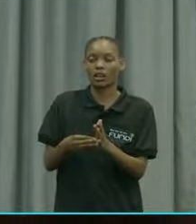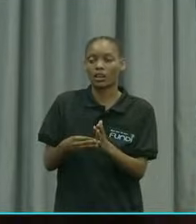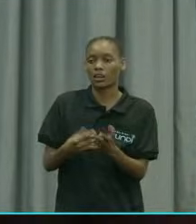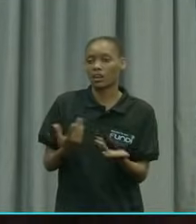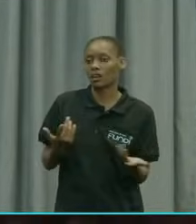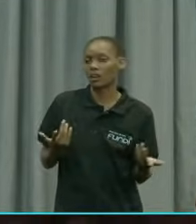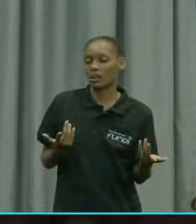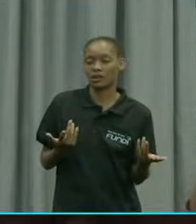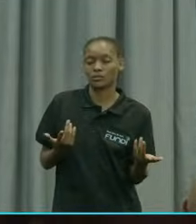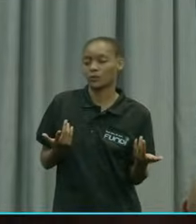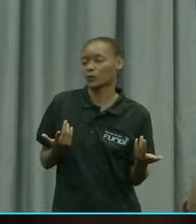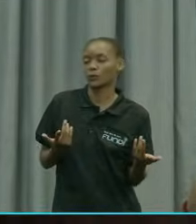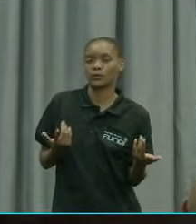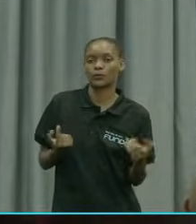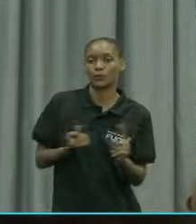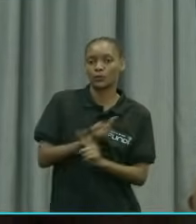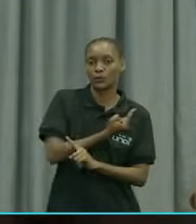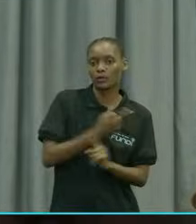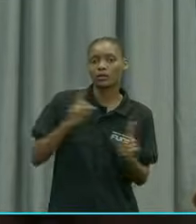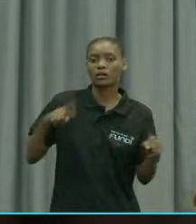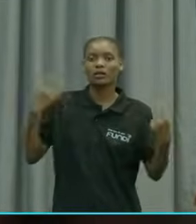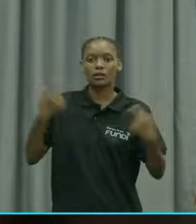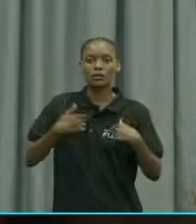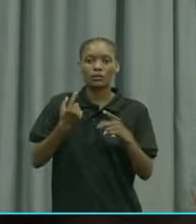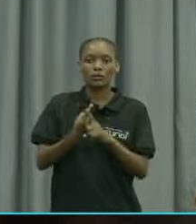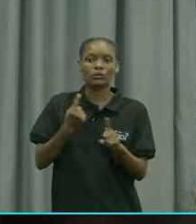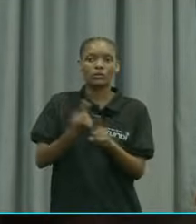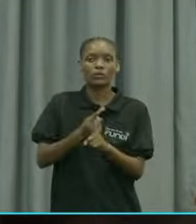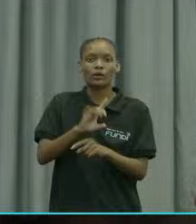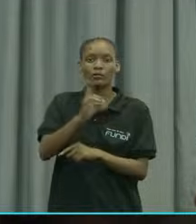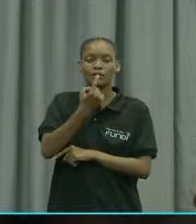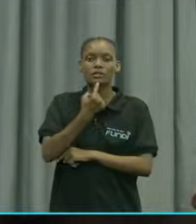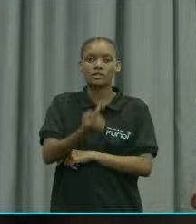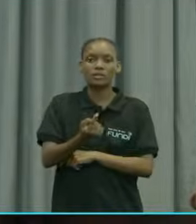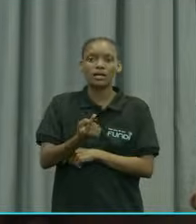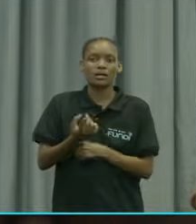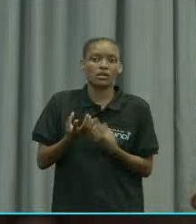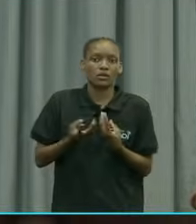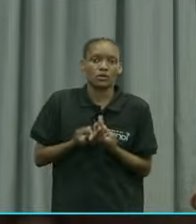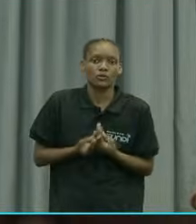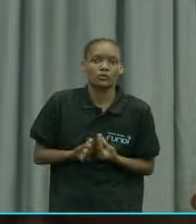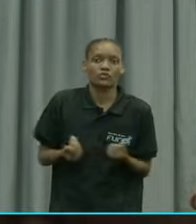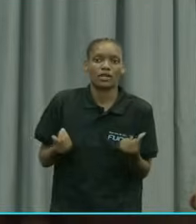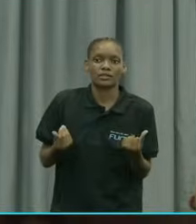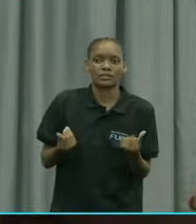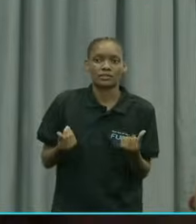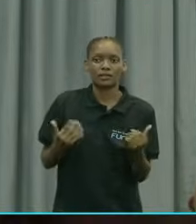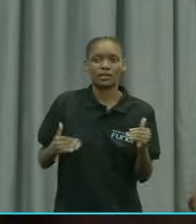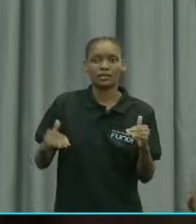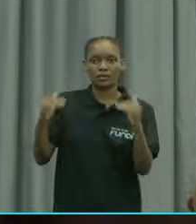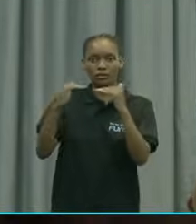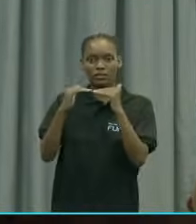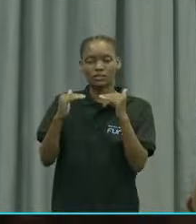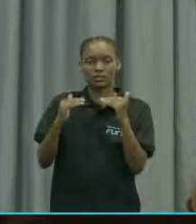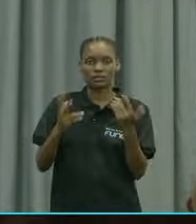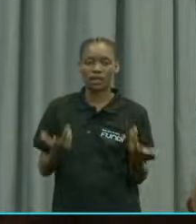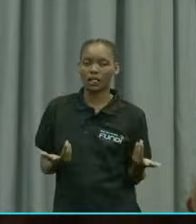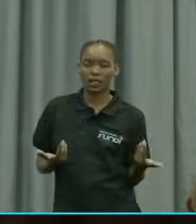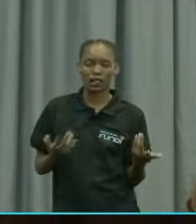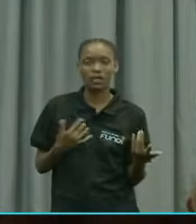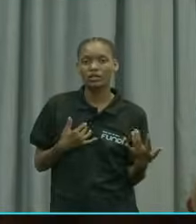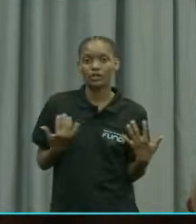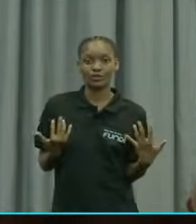come close. We always say redress and equity, but I think it shows that, because in fact it's not surprising,